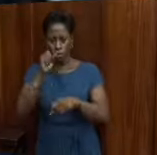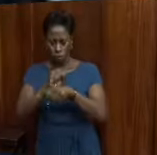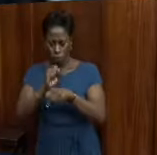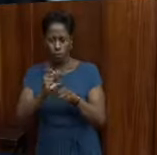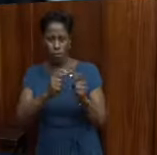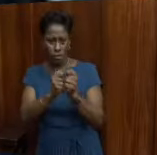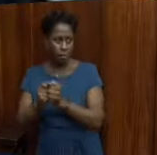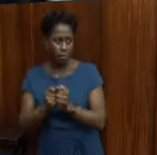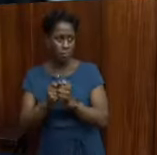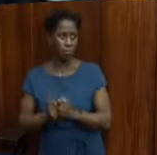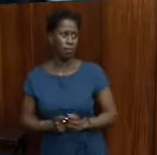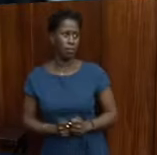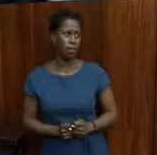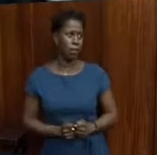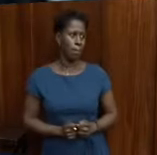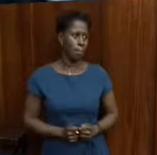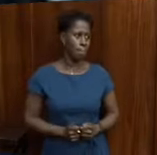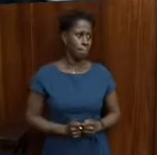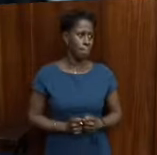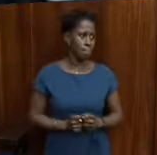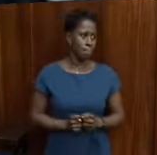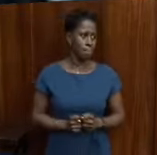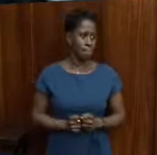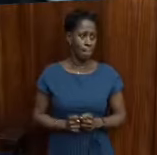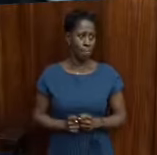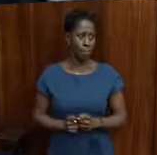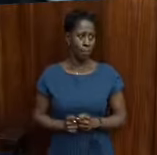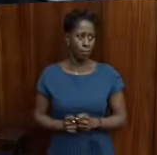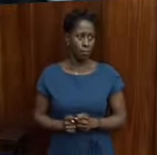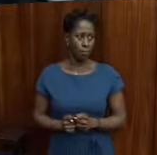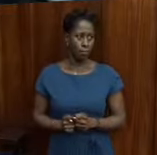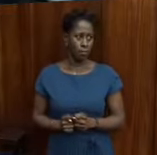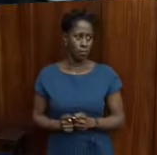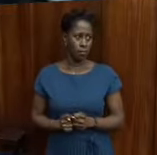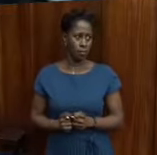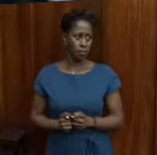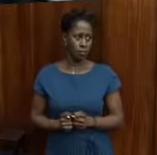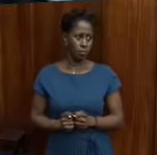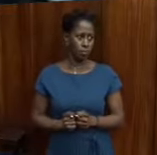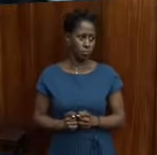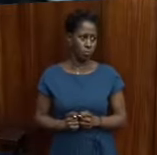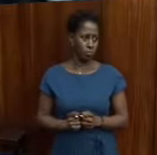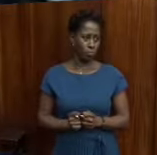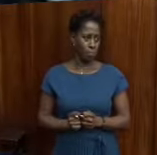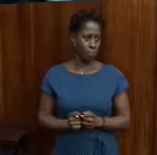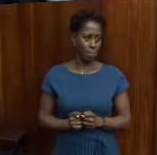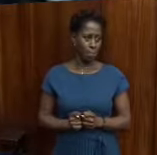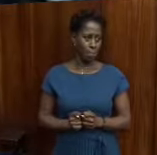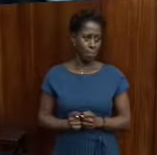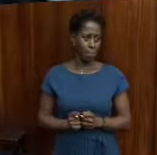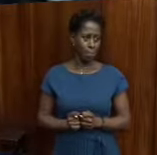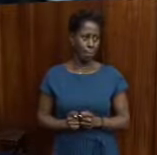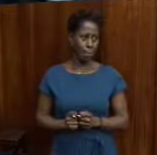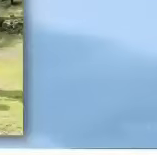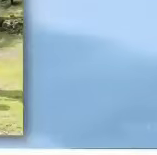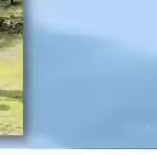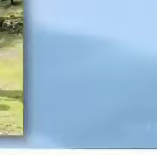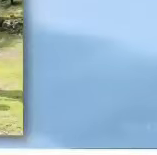strategic interventions across sectors such as water, agriculture, fisheries, resilient